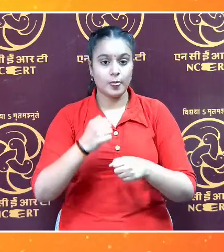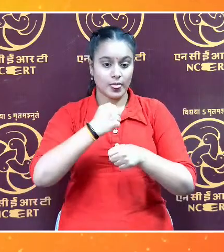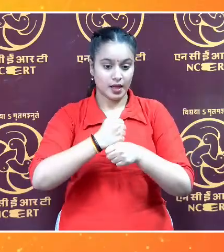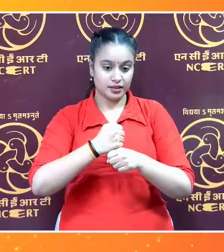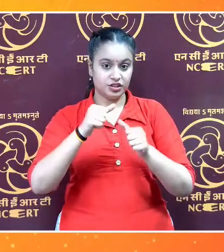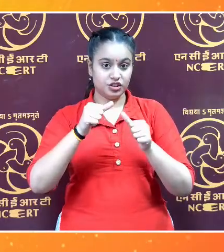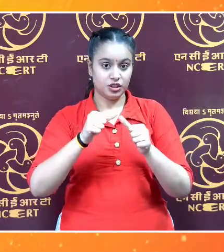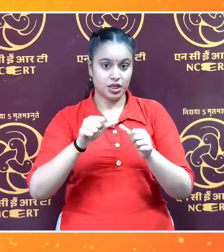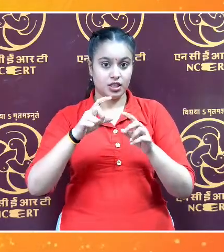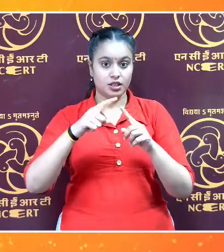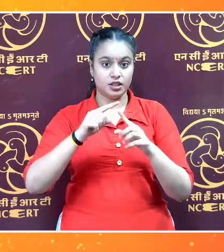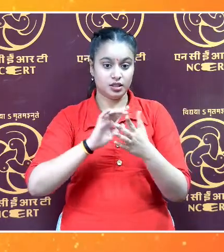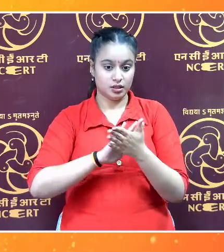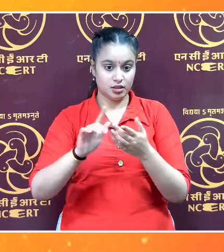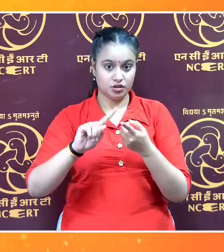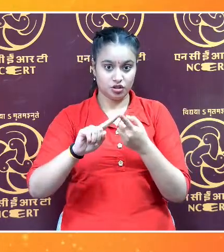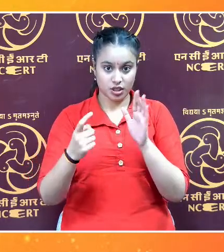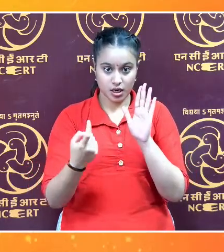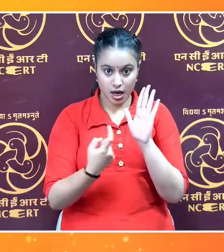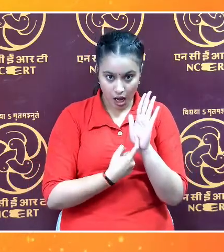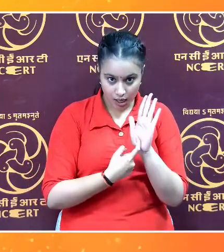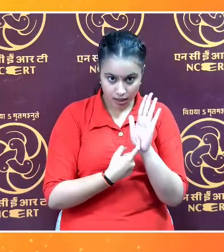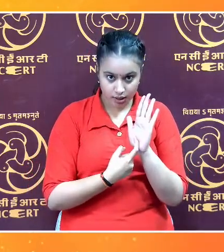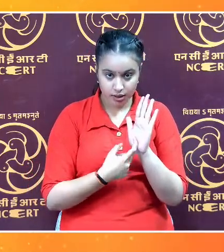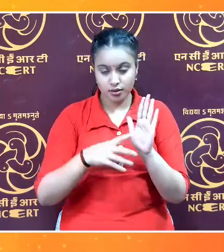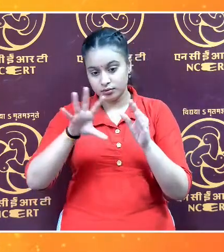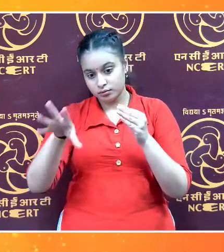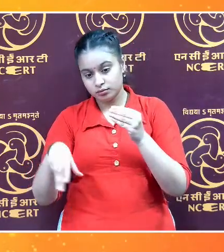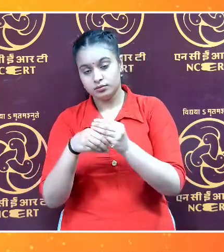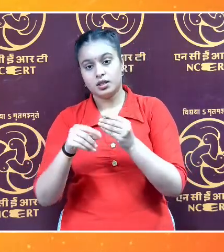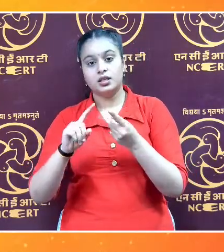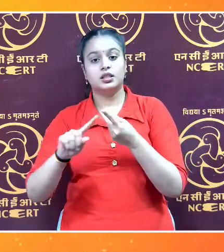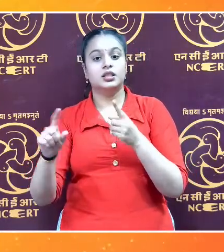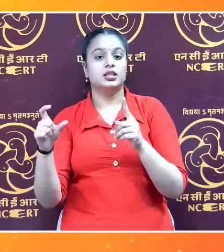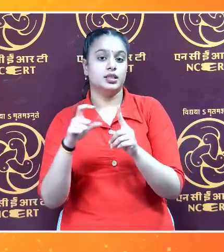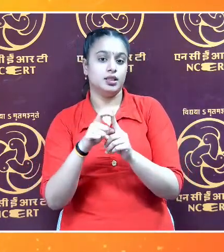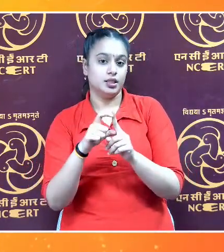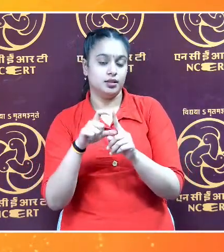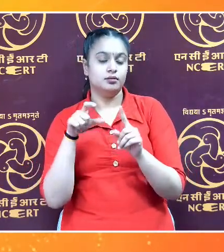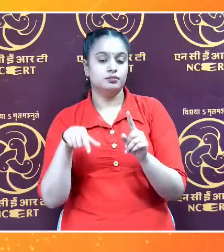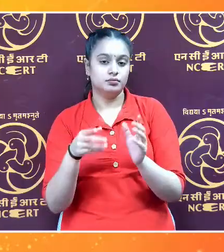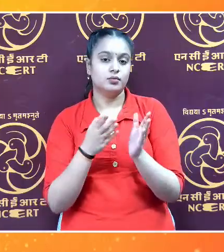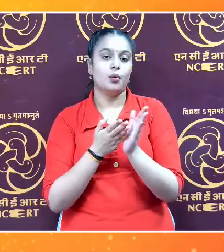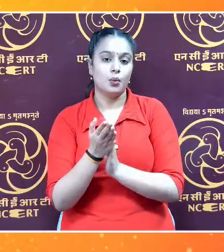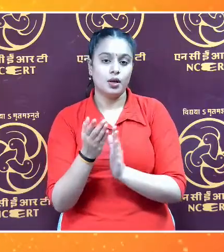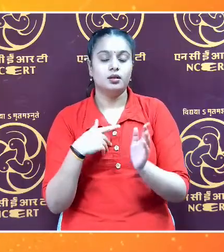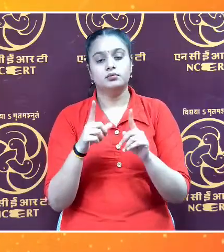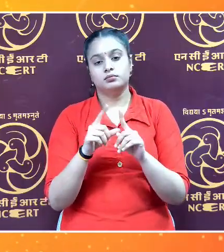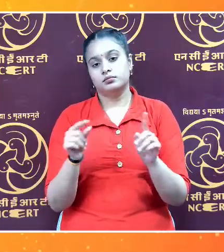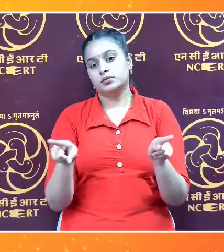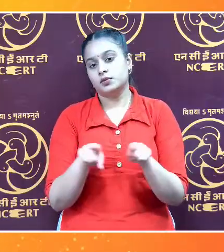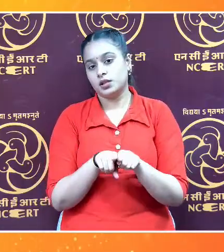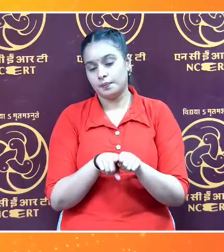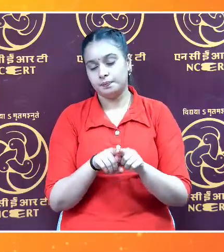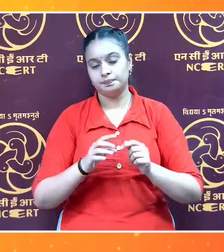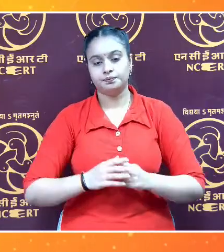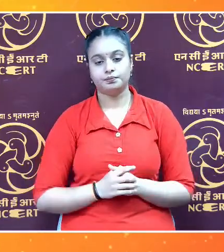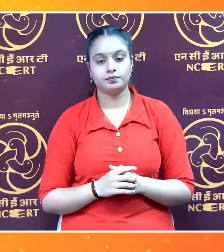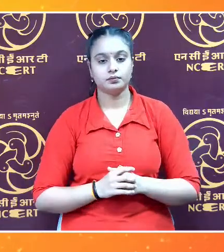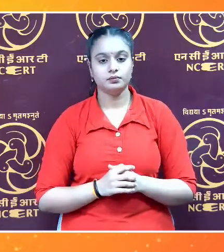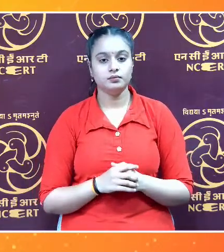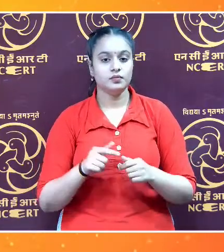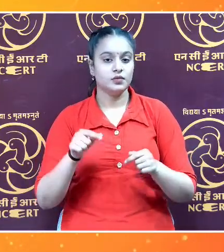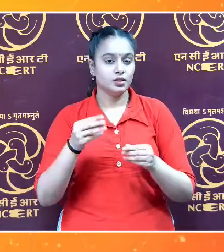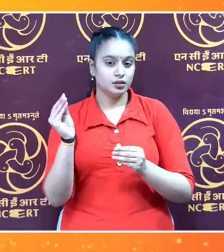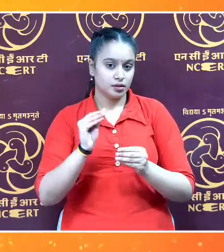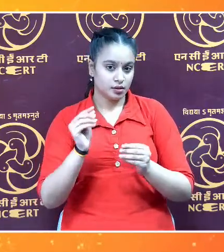again is ending at the consonant, so you are adding ED to it. Okay, So great. this is how it is done, and we will we'll have some